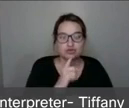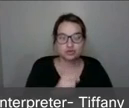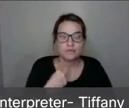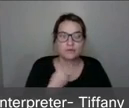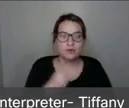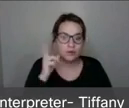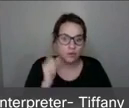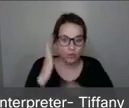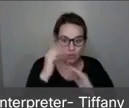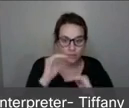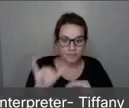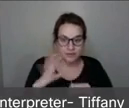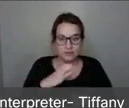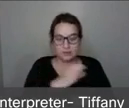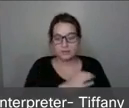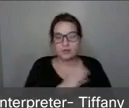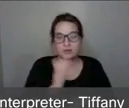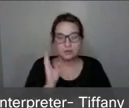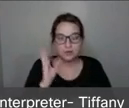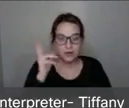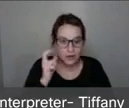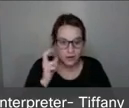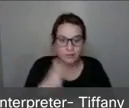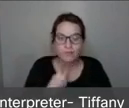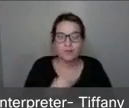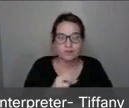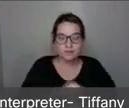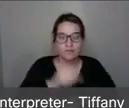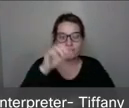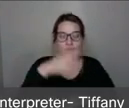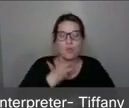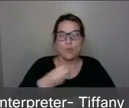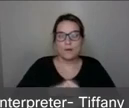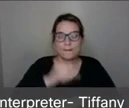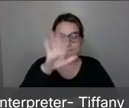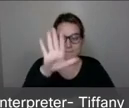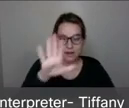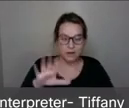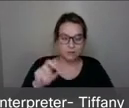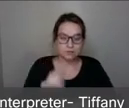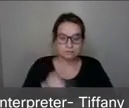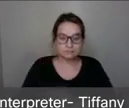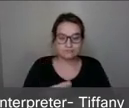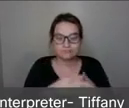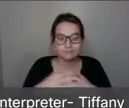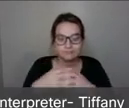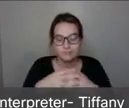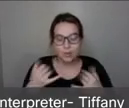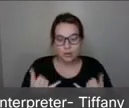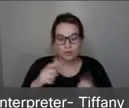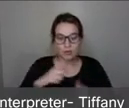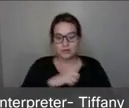our hope that the commission hears the voice of the White Mount Apache tribe and works to preserve and maintain the current Legislative District 7